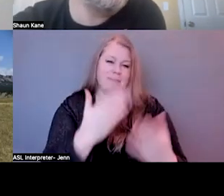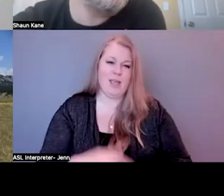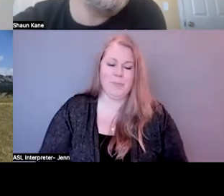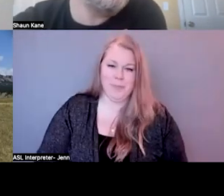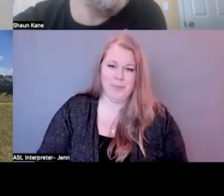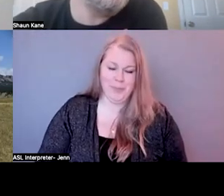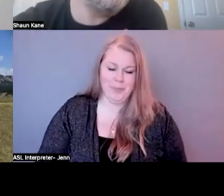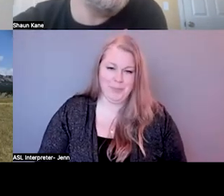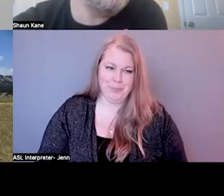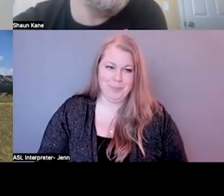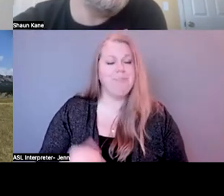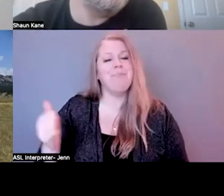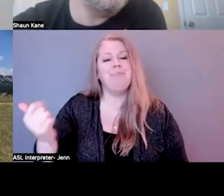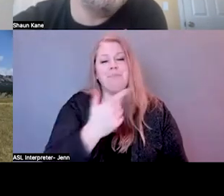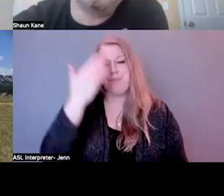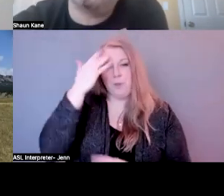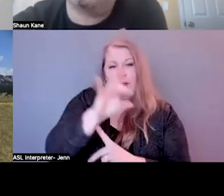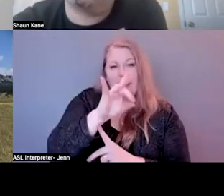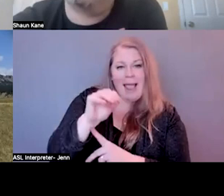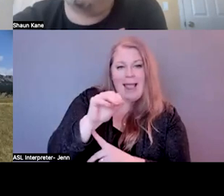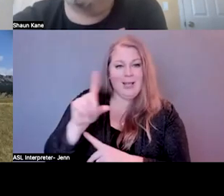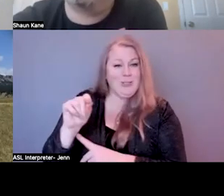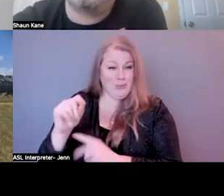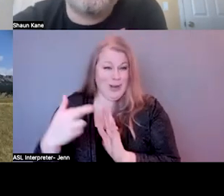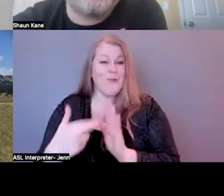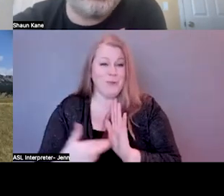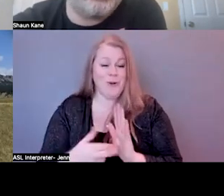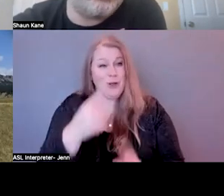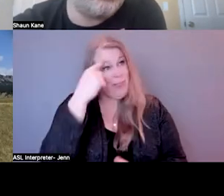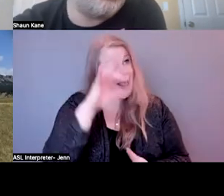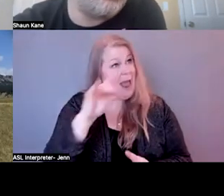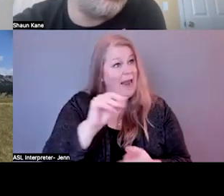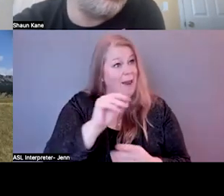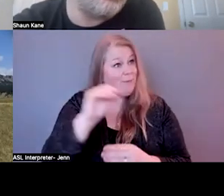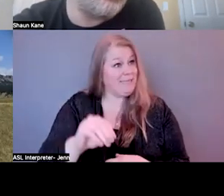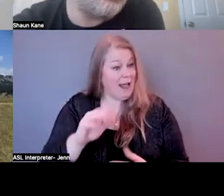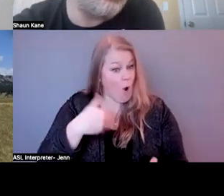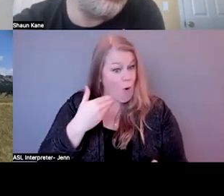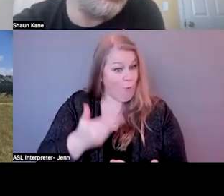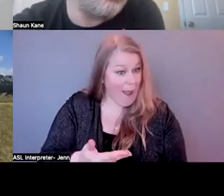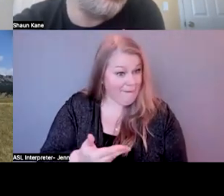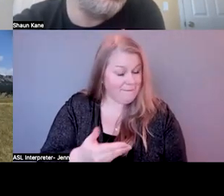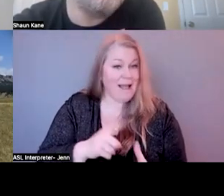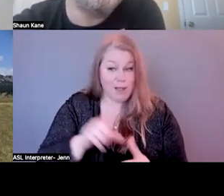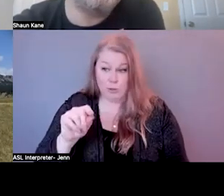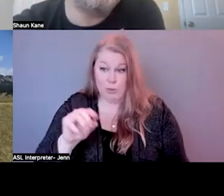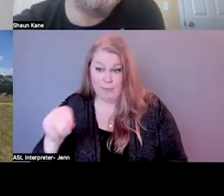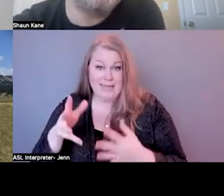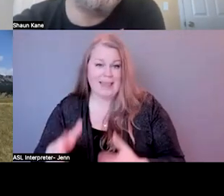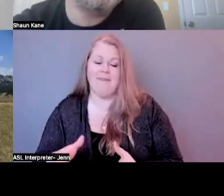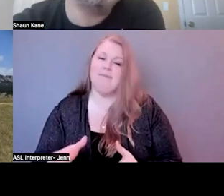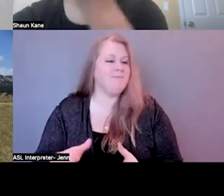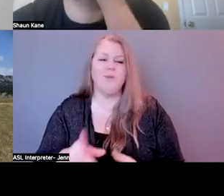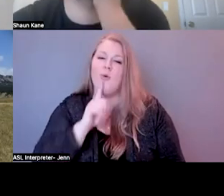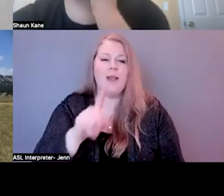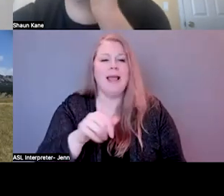Yeah, everybody knows the 80-20 rule. When you think you're 80% of the way there, and there's only 20% left, it's still